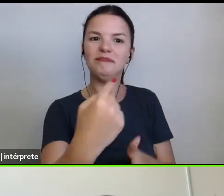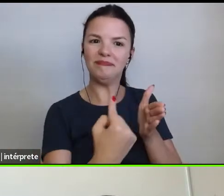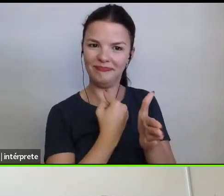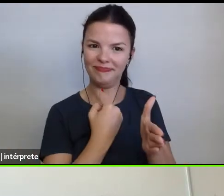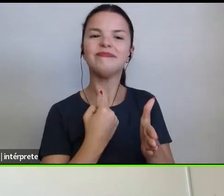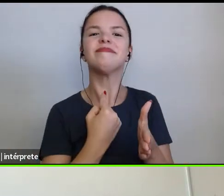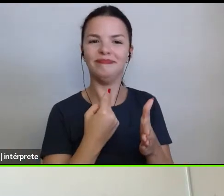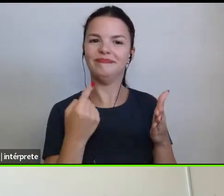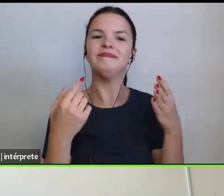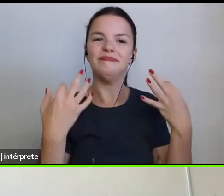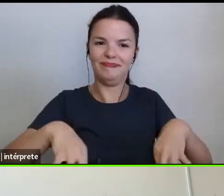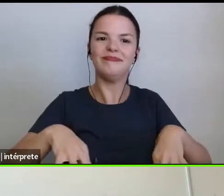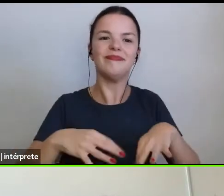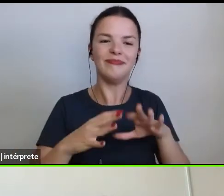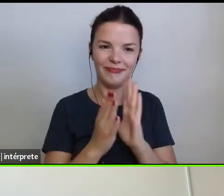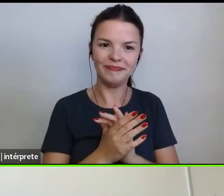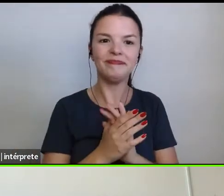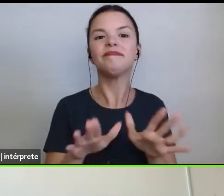great question.